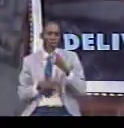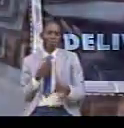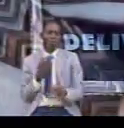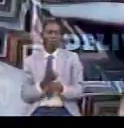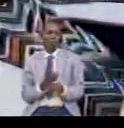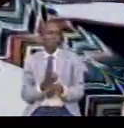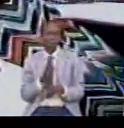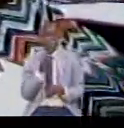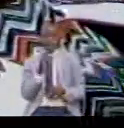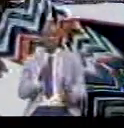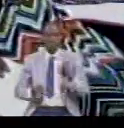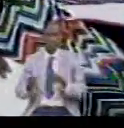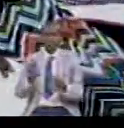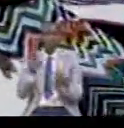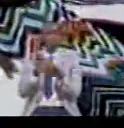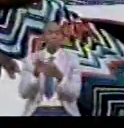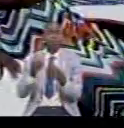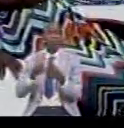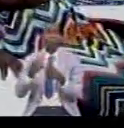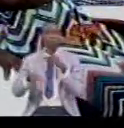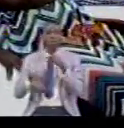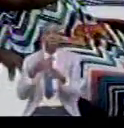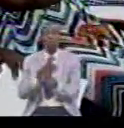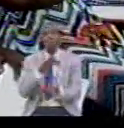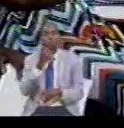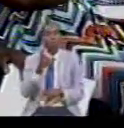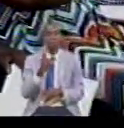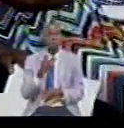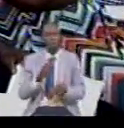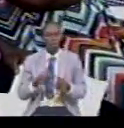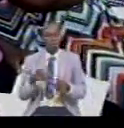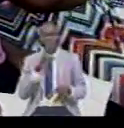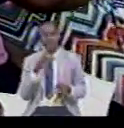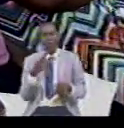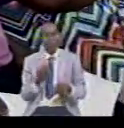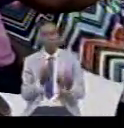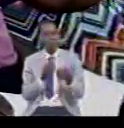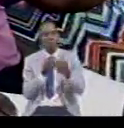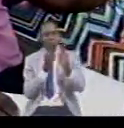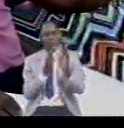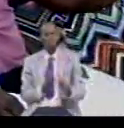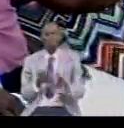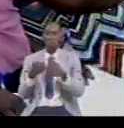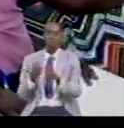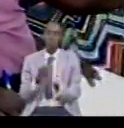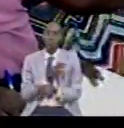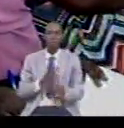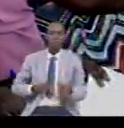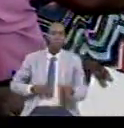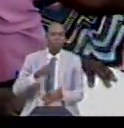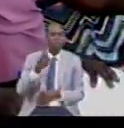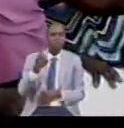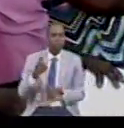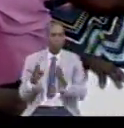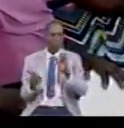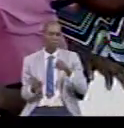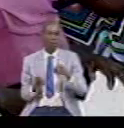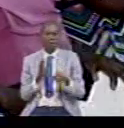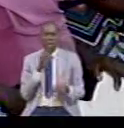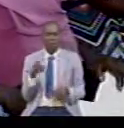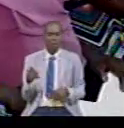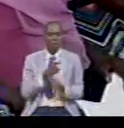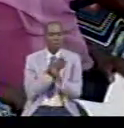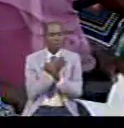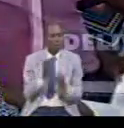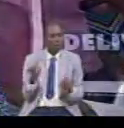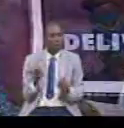belong to the world? Did they belong to Christ? Yes. Were they saved? Yes. Were they born again? Yes. It says,